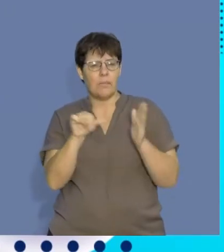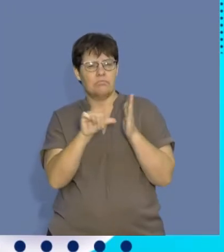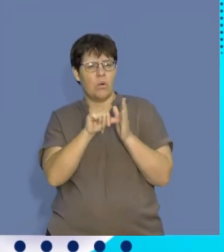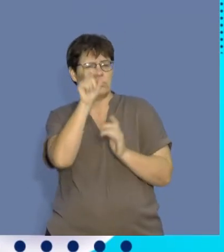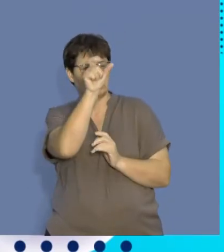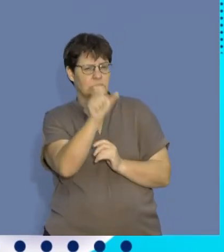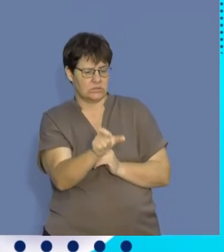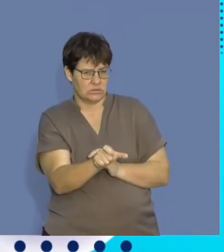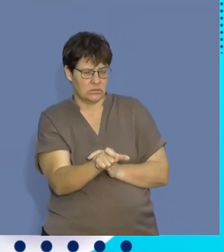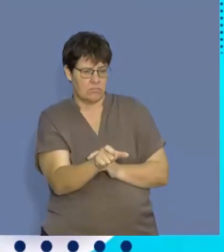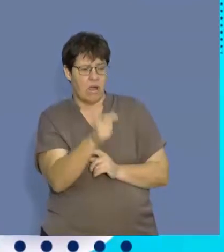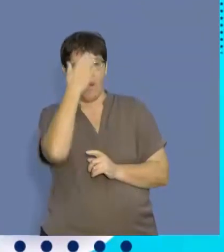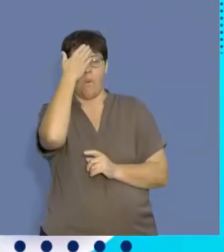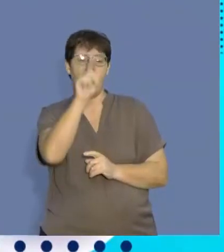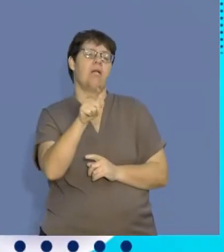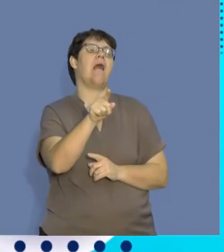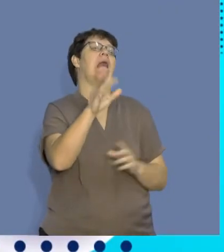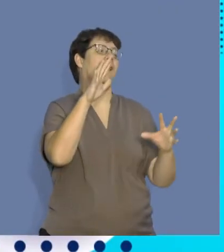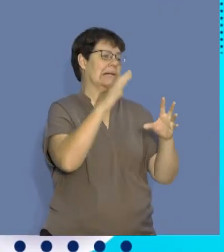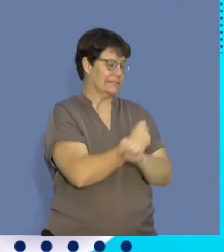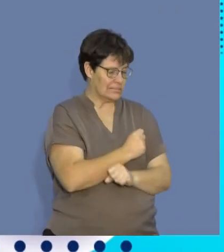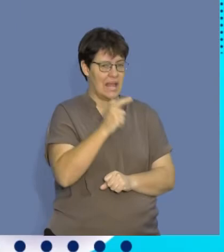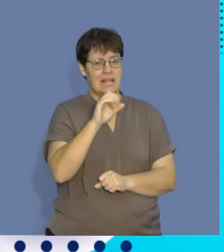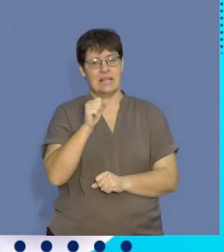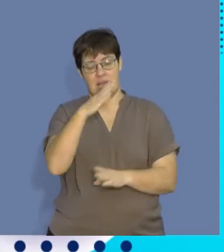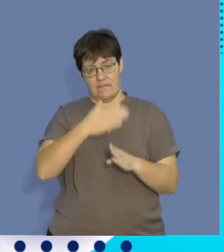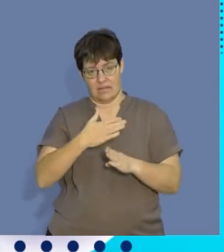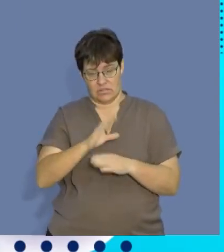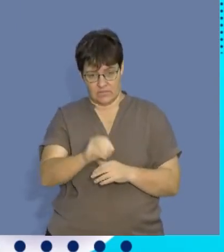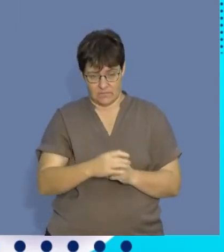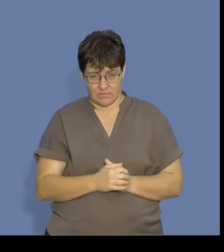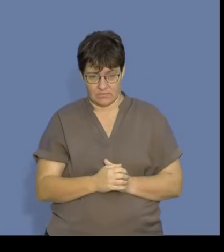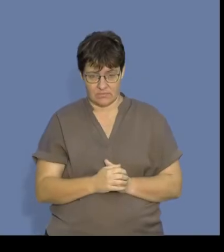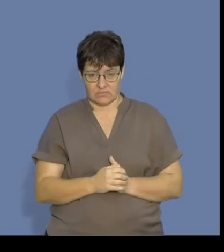that we need to know when you're talking about a linear function.